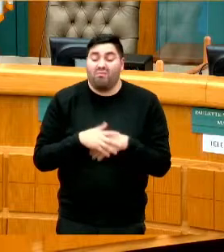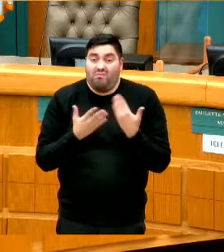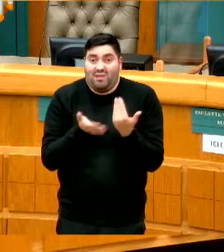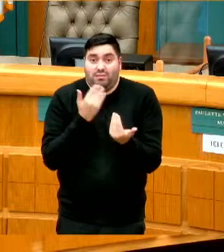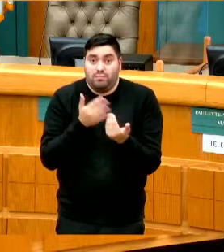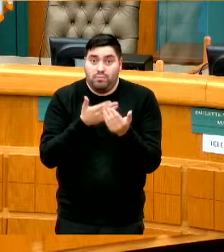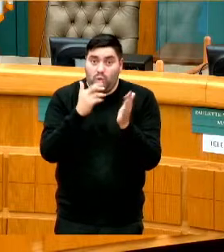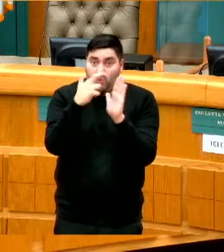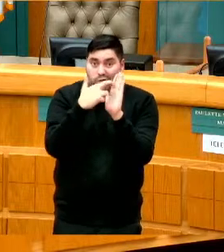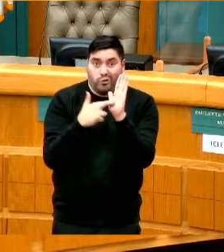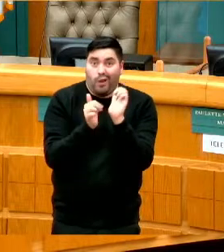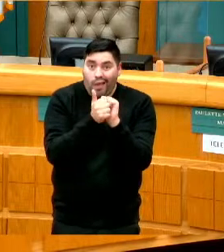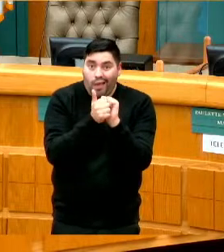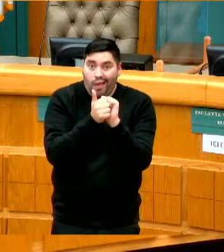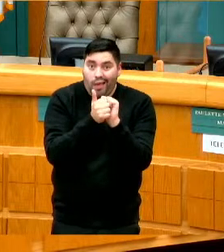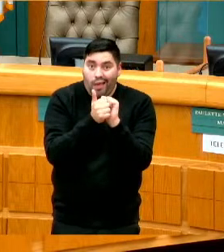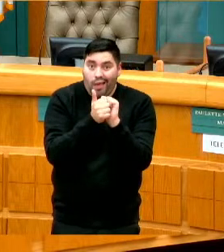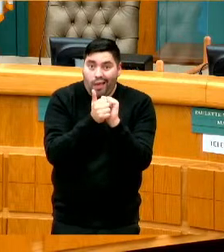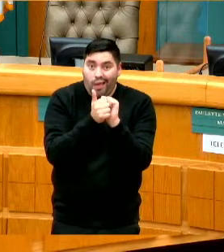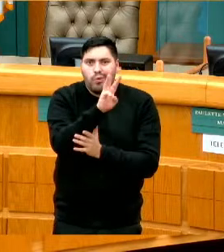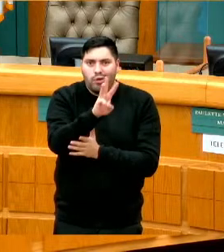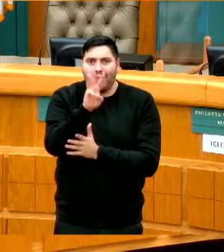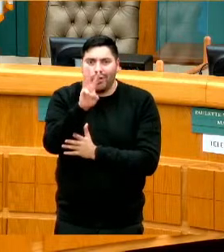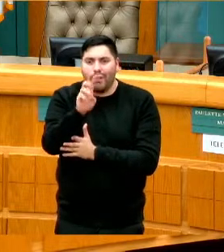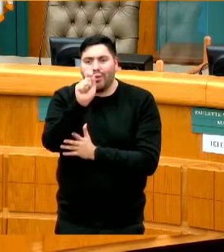register online at